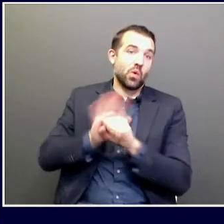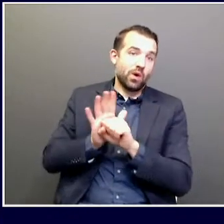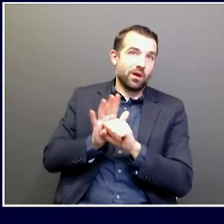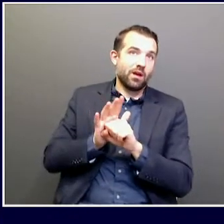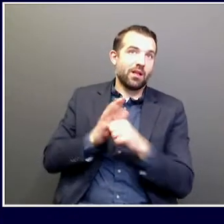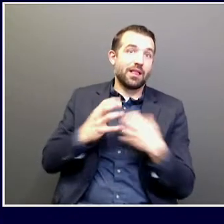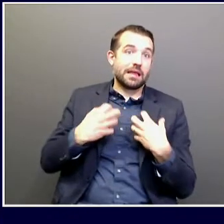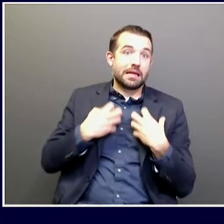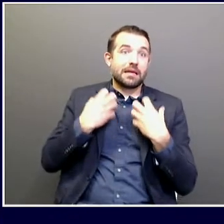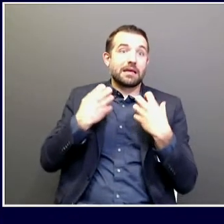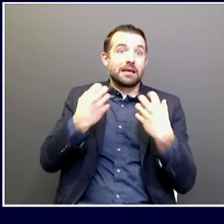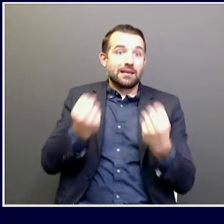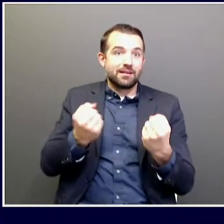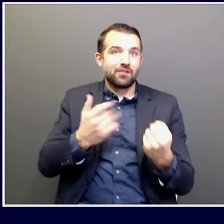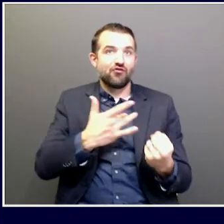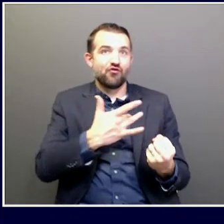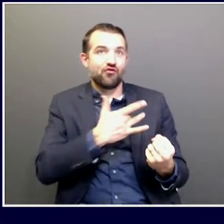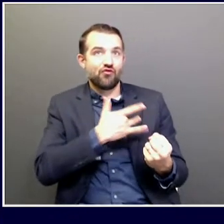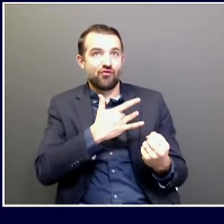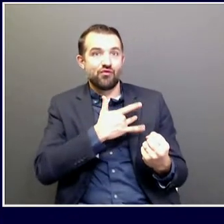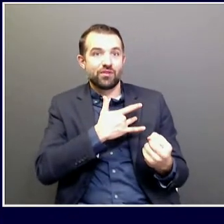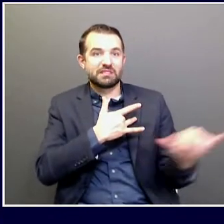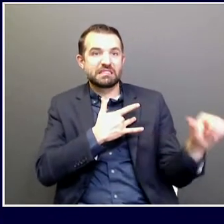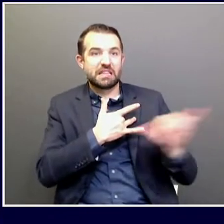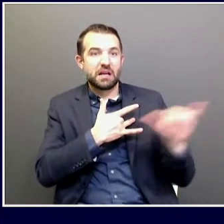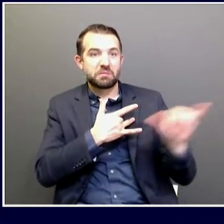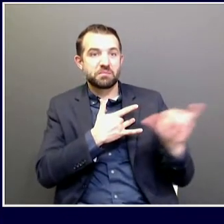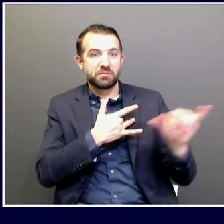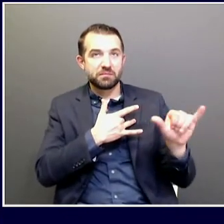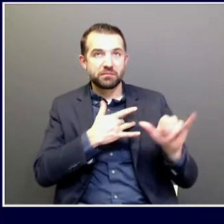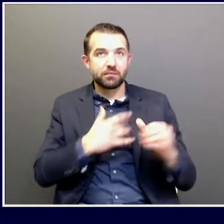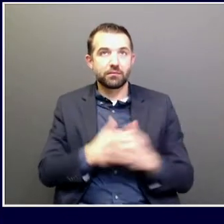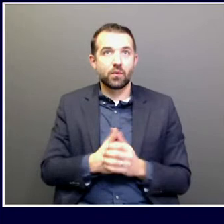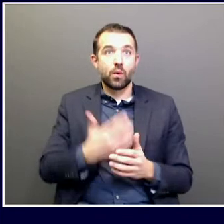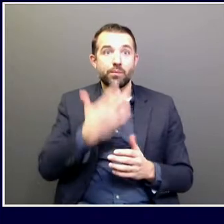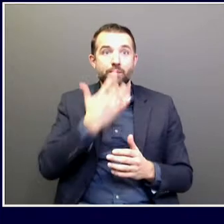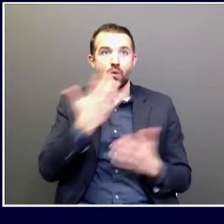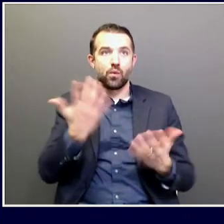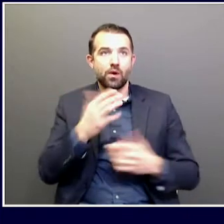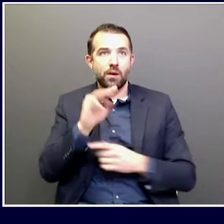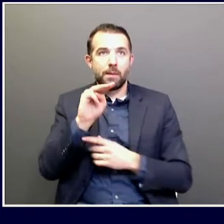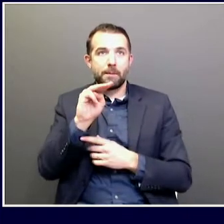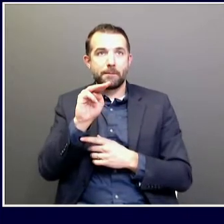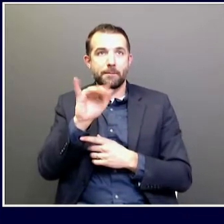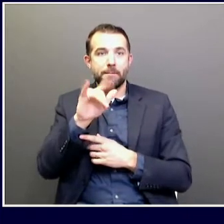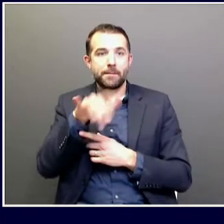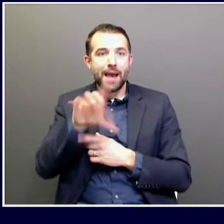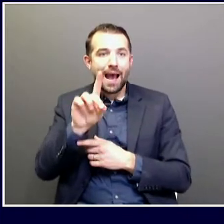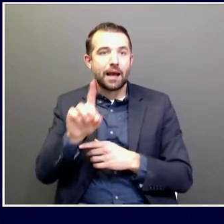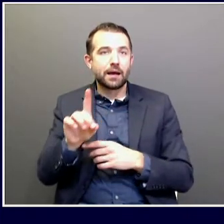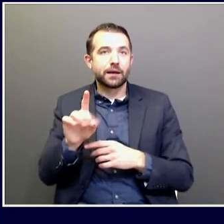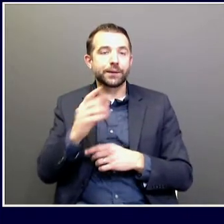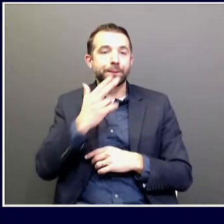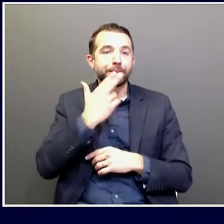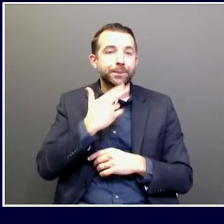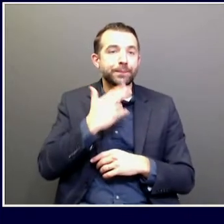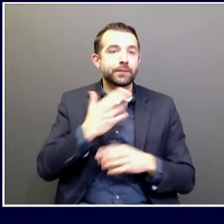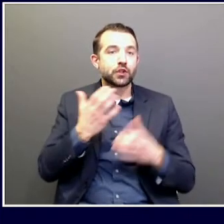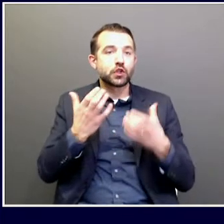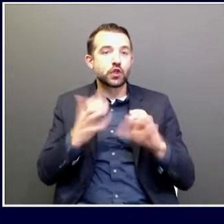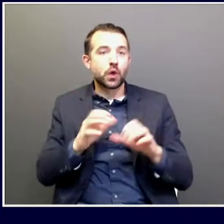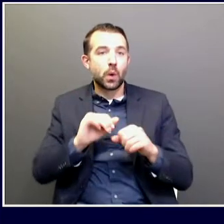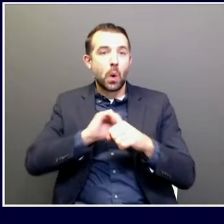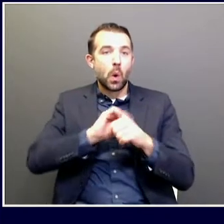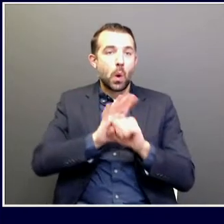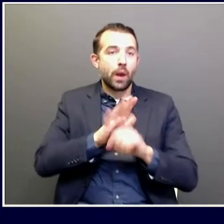small risk of myocarditis after a vaccine, or a somewhat sizable chance of getting myocarditis if you got COVID? And